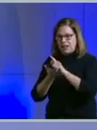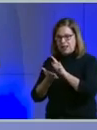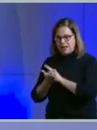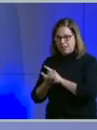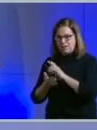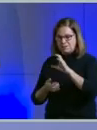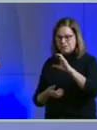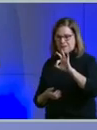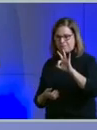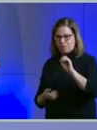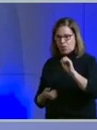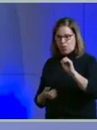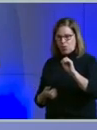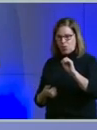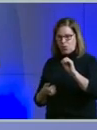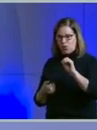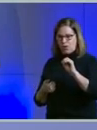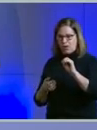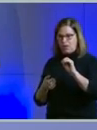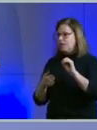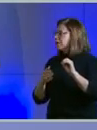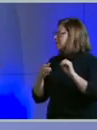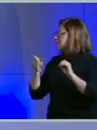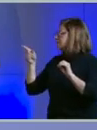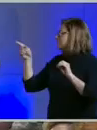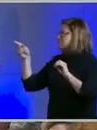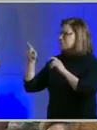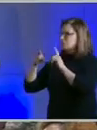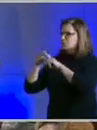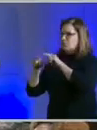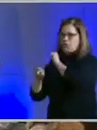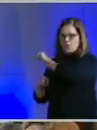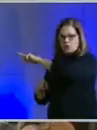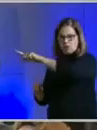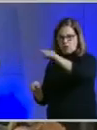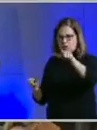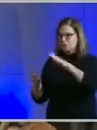Attorney General Carl Rothstein. Give them all a big round of applause.